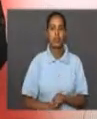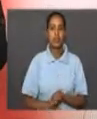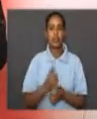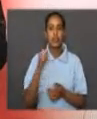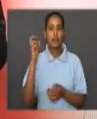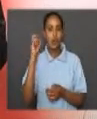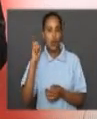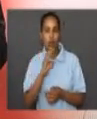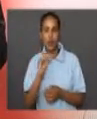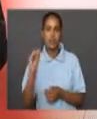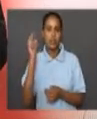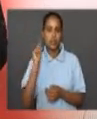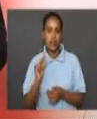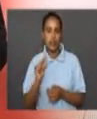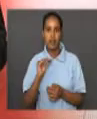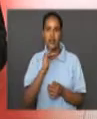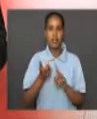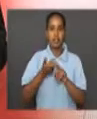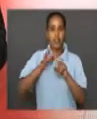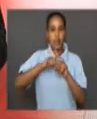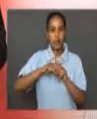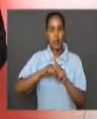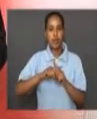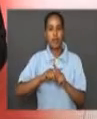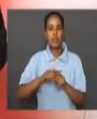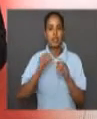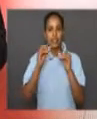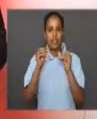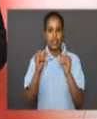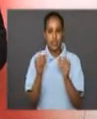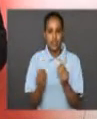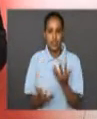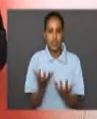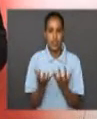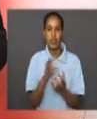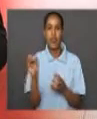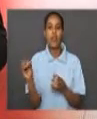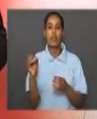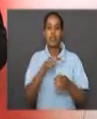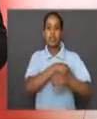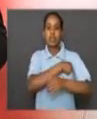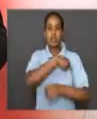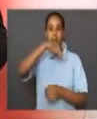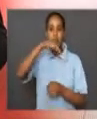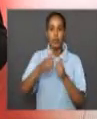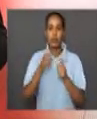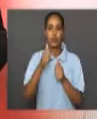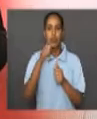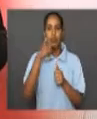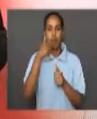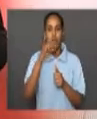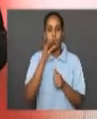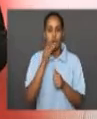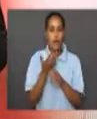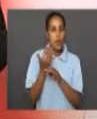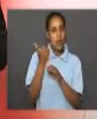The gold or silver is recovered by distilling off the mercury, which we will talk